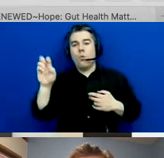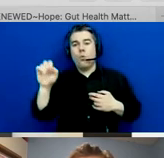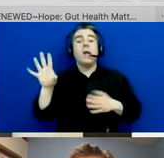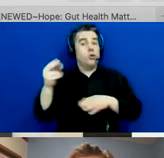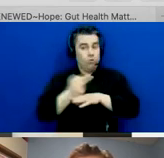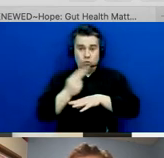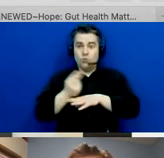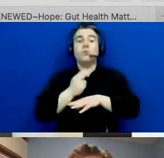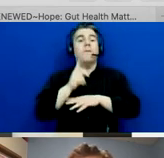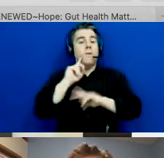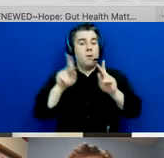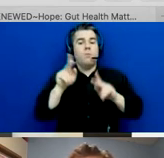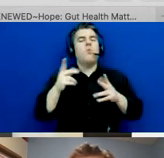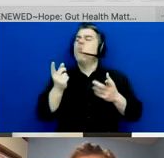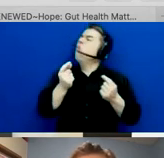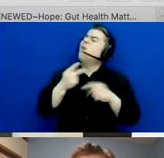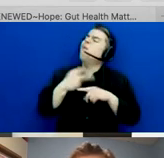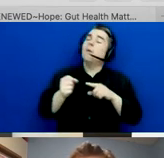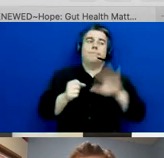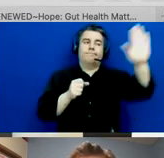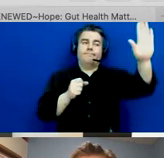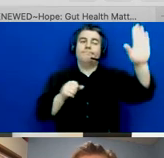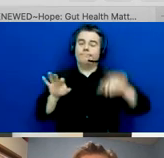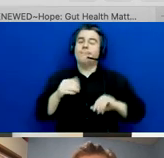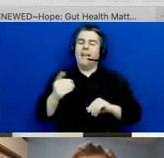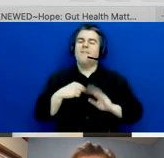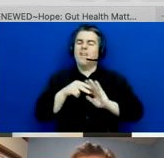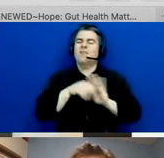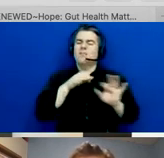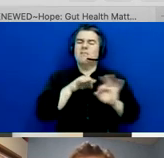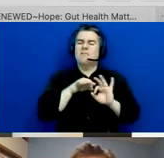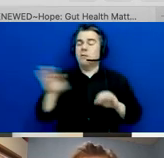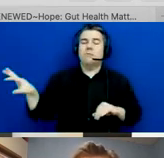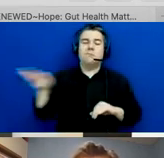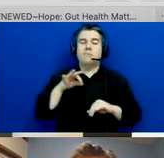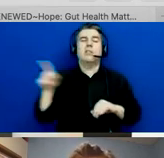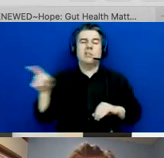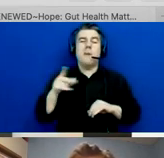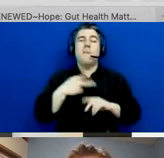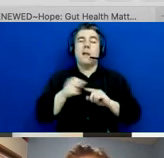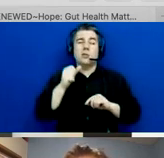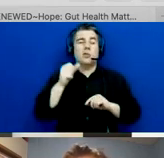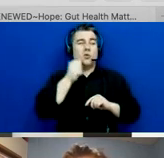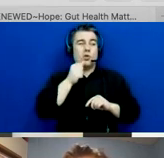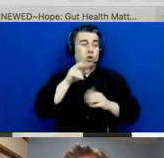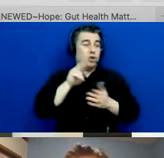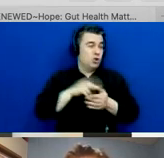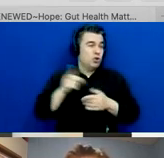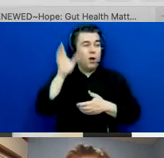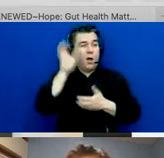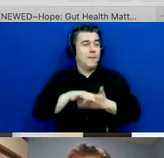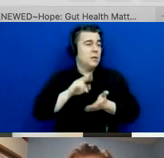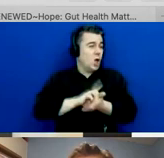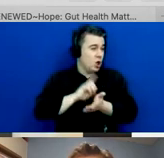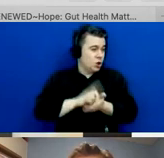these for when people go, well, what's Plexus? Say, oh, I have a gal who is in Plexus and she's a nurse and her husband's a doctor.